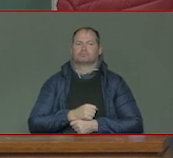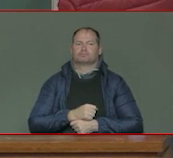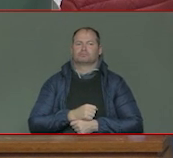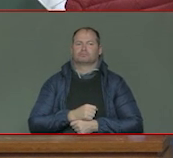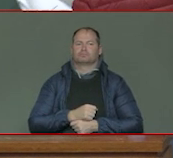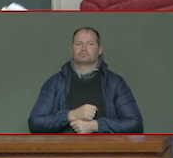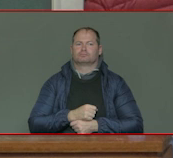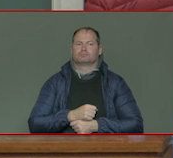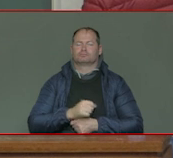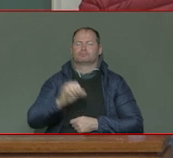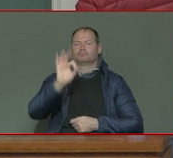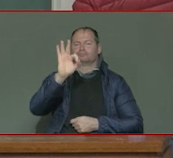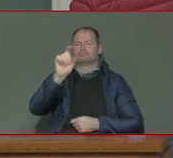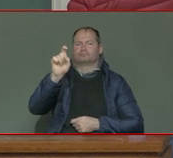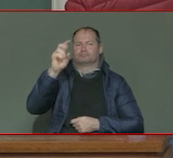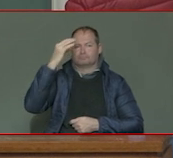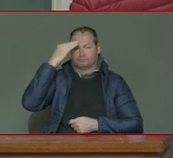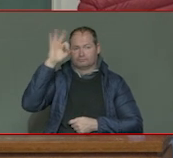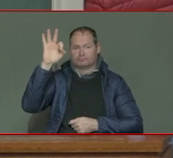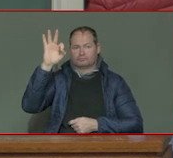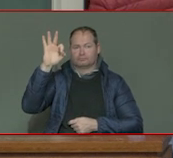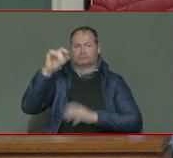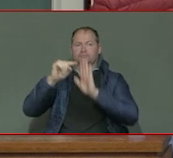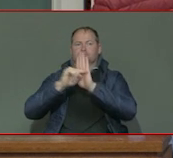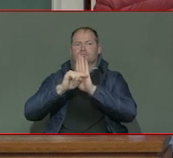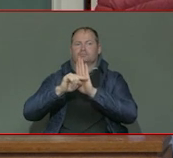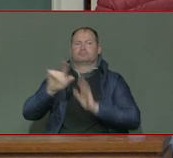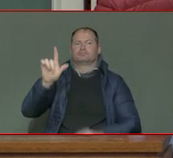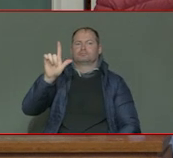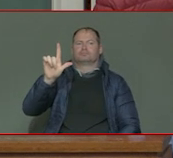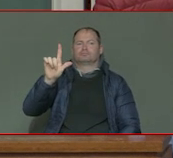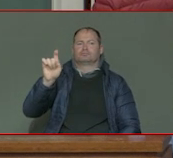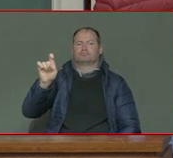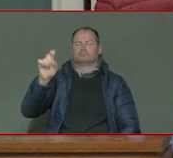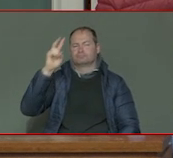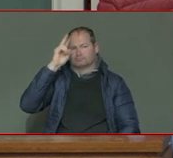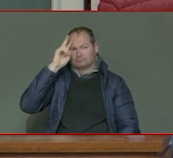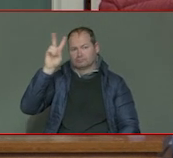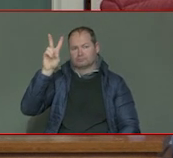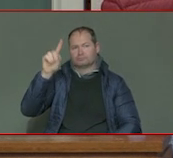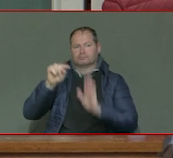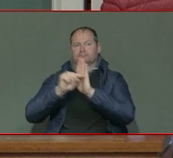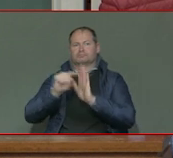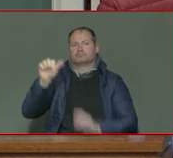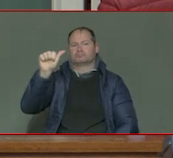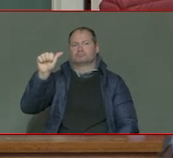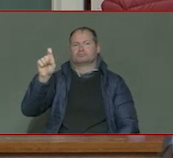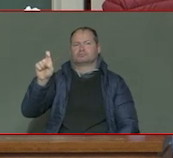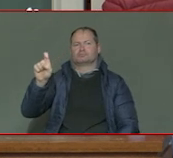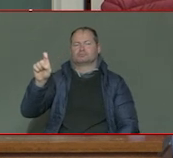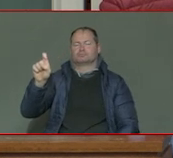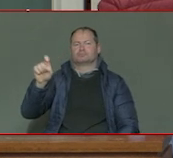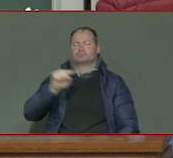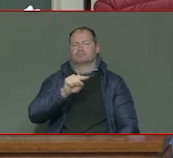3x cubed minus 7x squared minus 6x